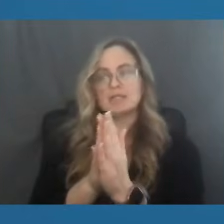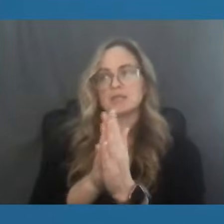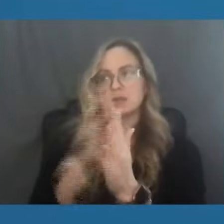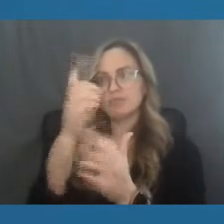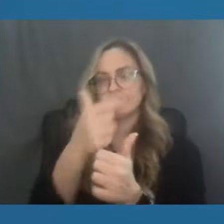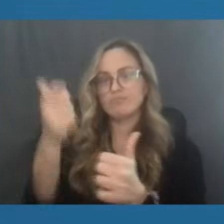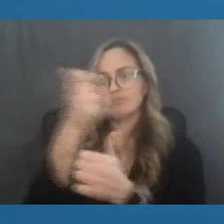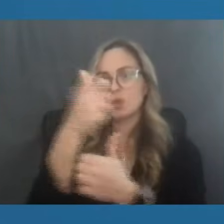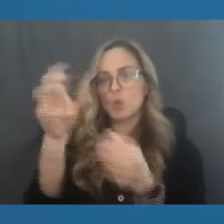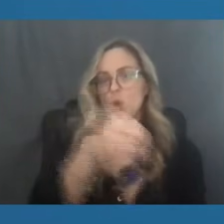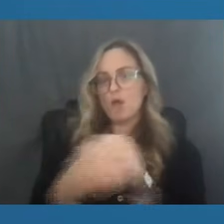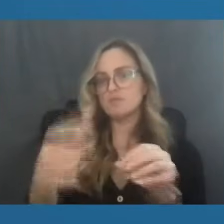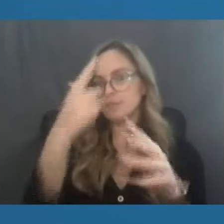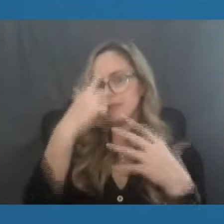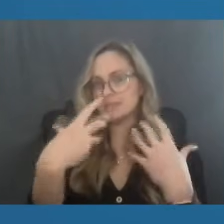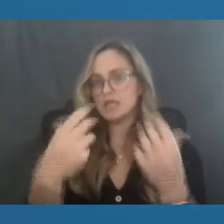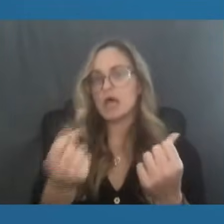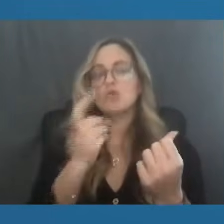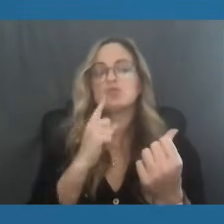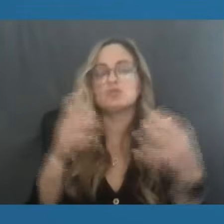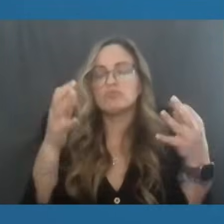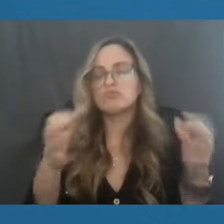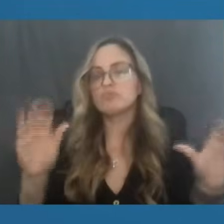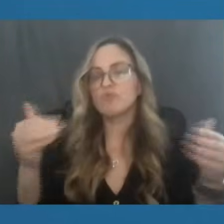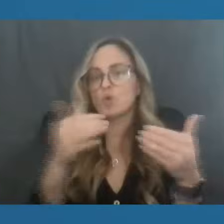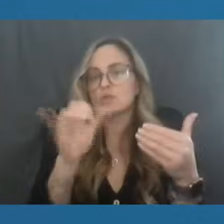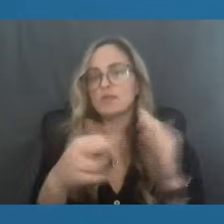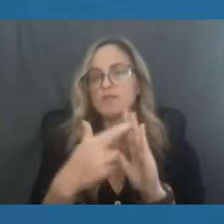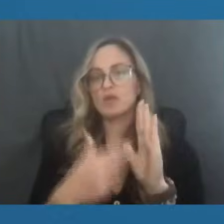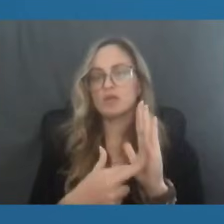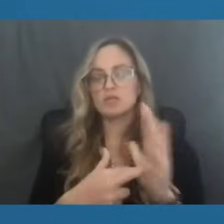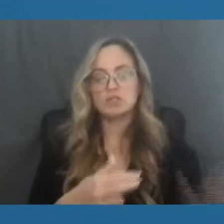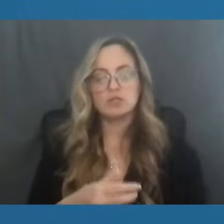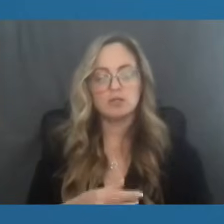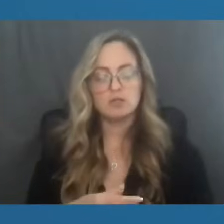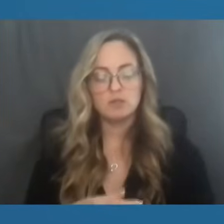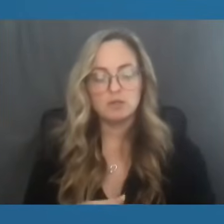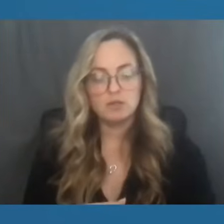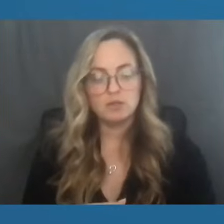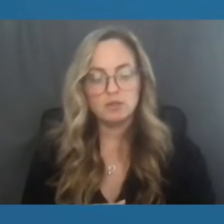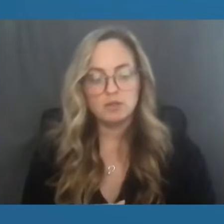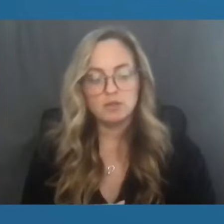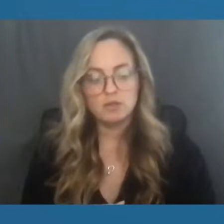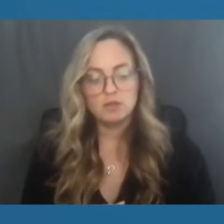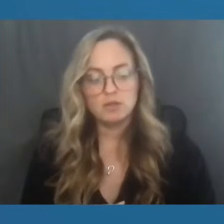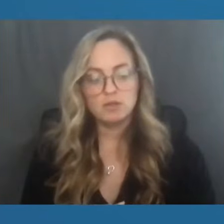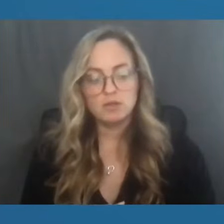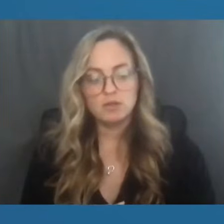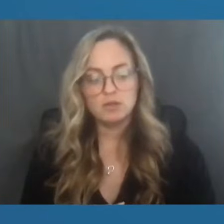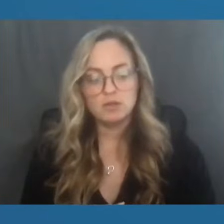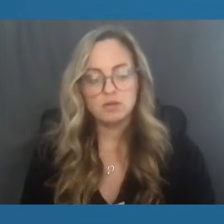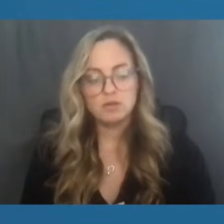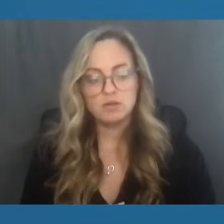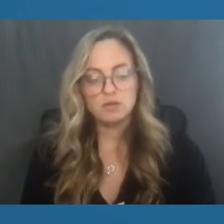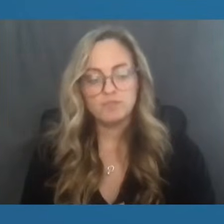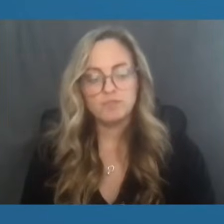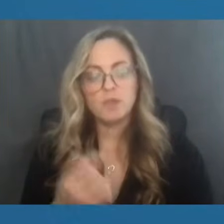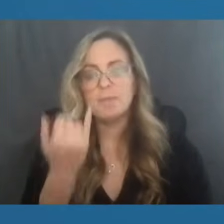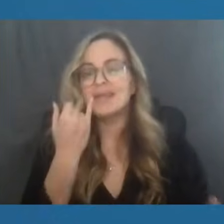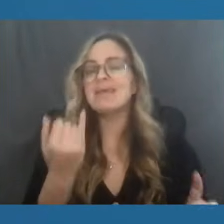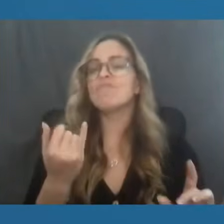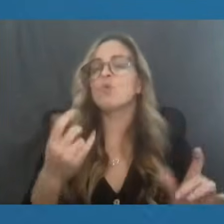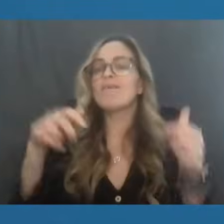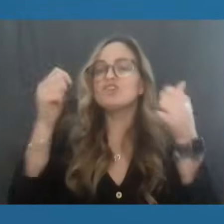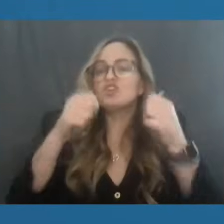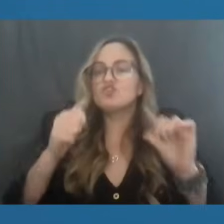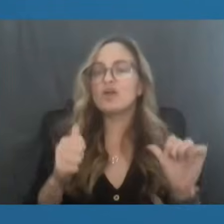and our Department of Health to focus on this in the regulations. Great, that's all we have time for, guys. In terms of, if you have a degenerative neurological